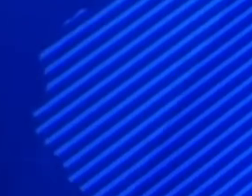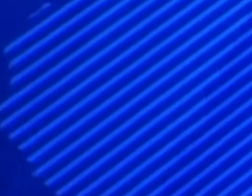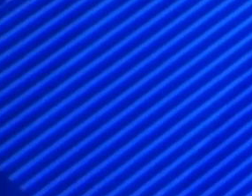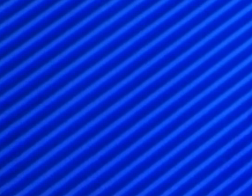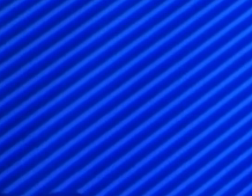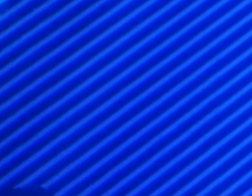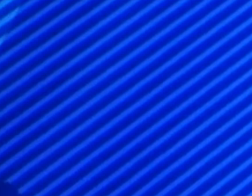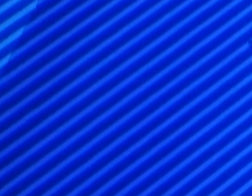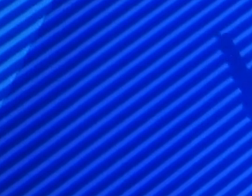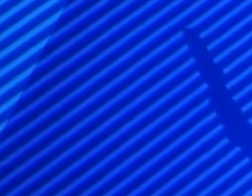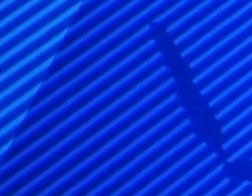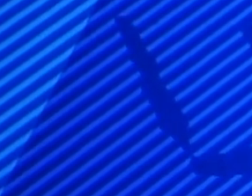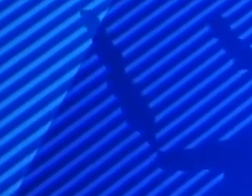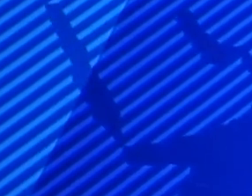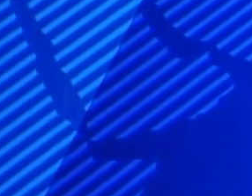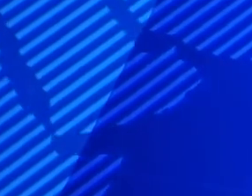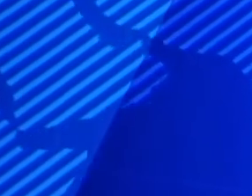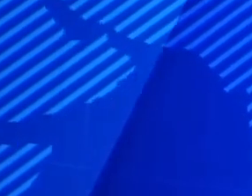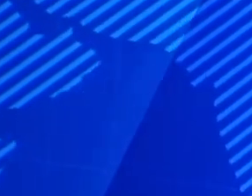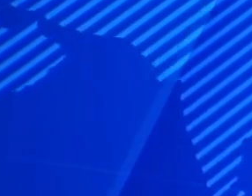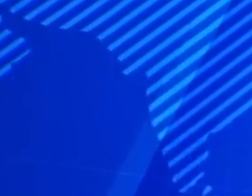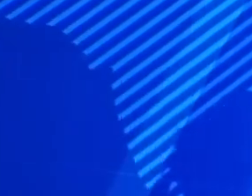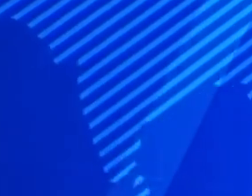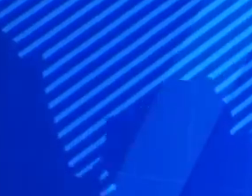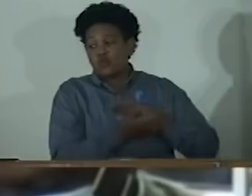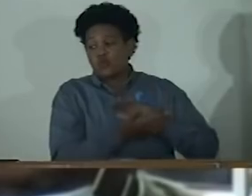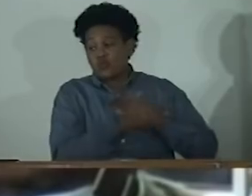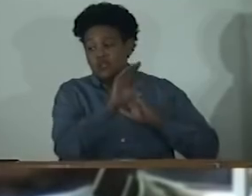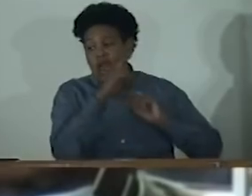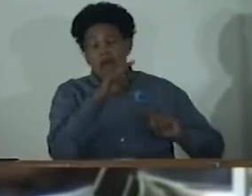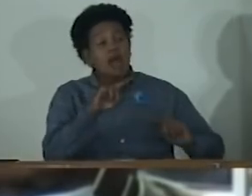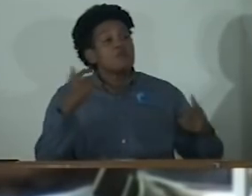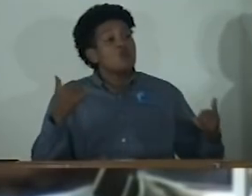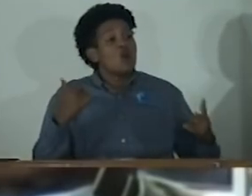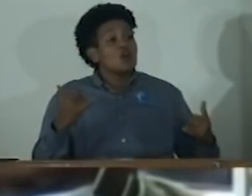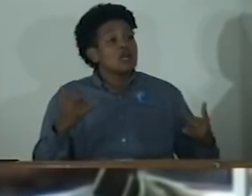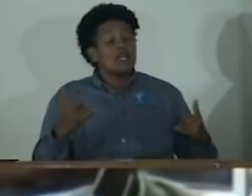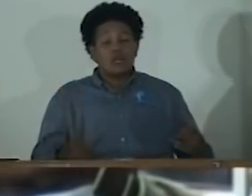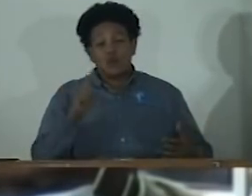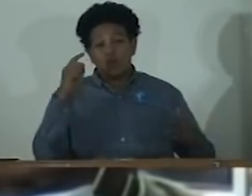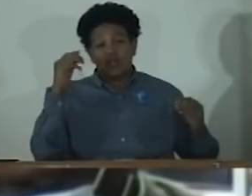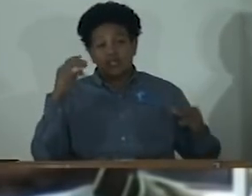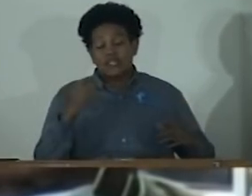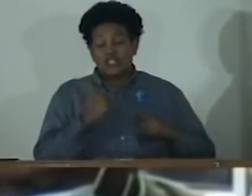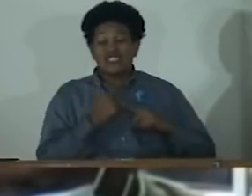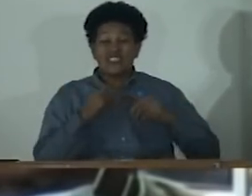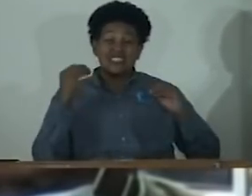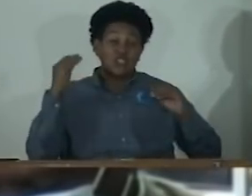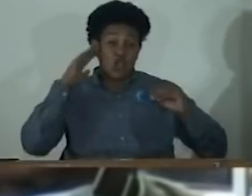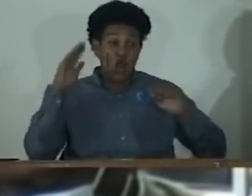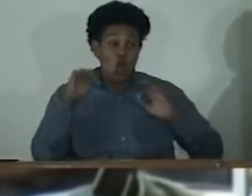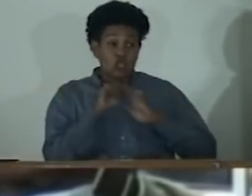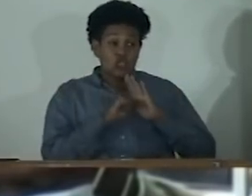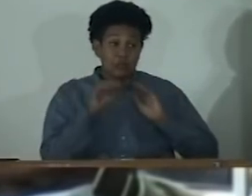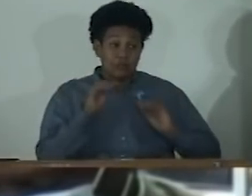2021-2022 sectoral debate in the House of Representatives on Wednesday. Currently, one teacher teaches all subject areas